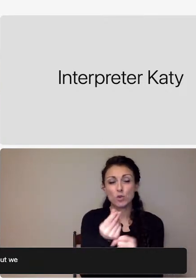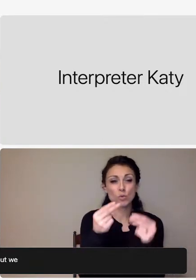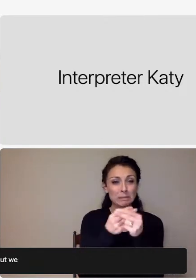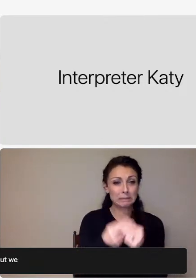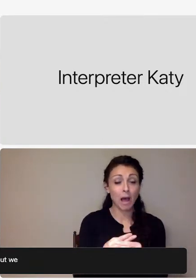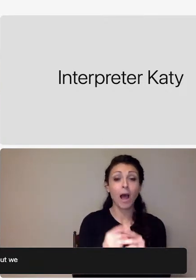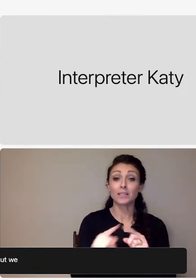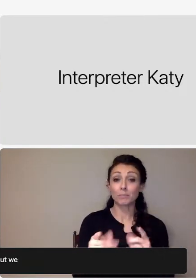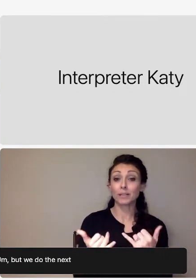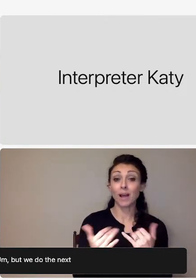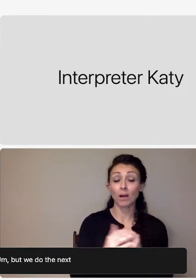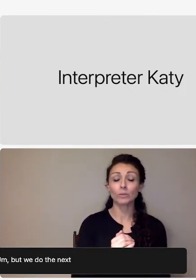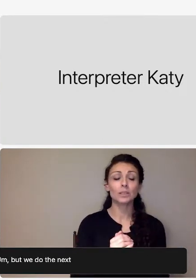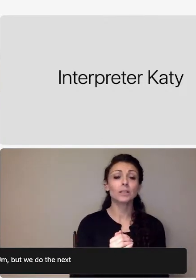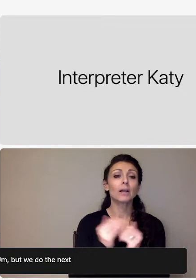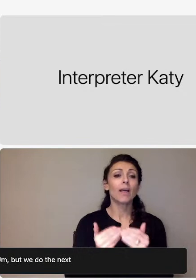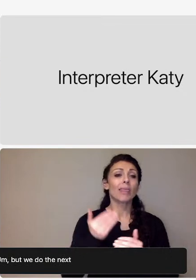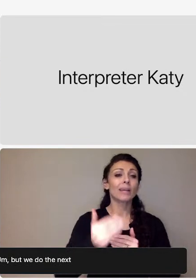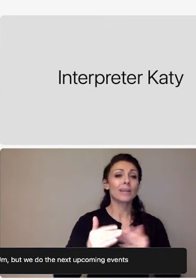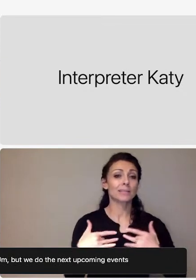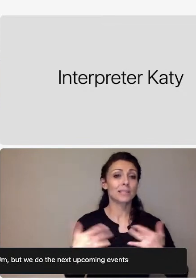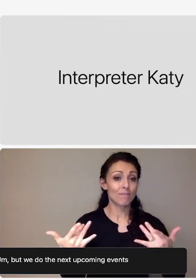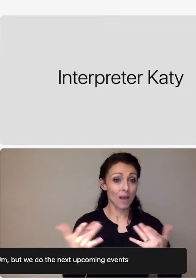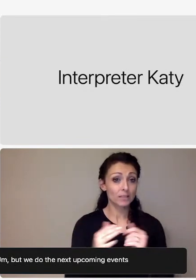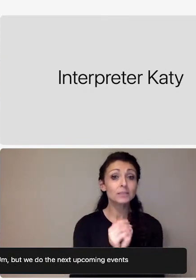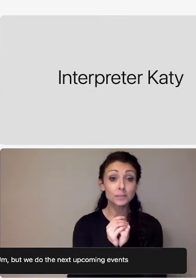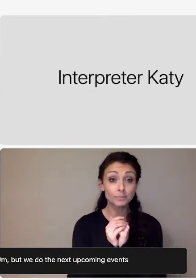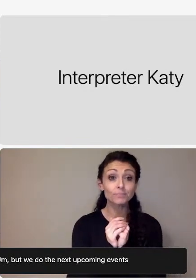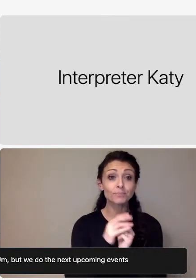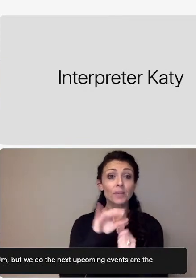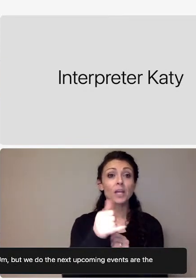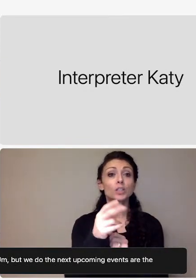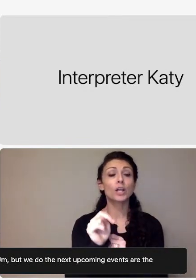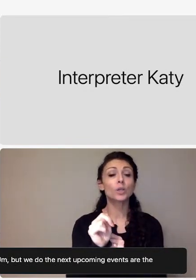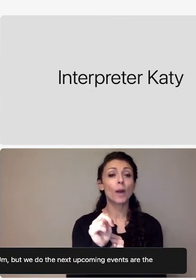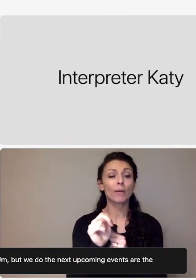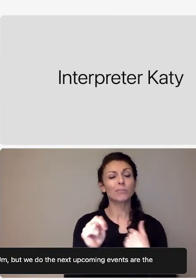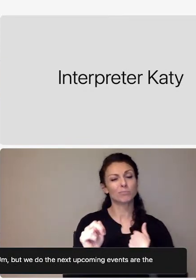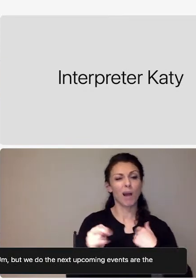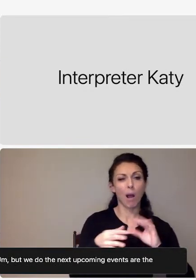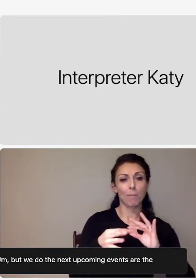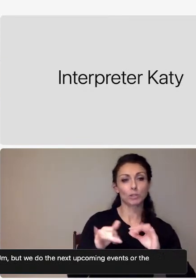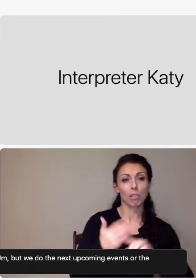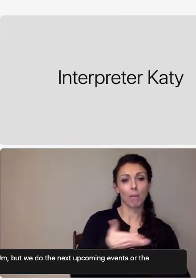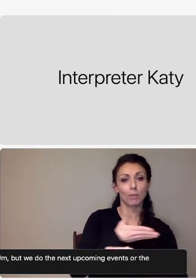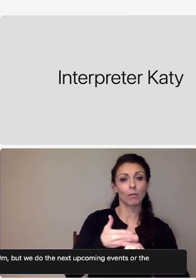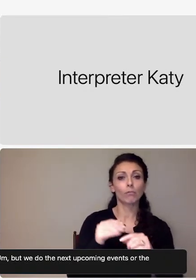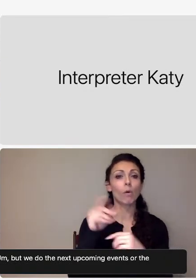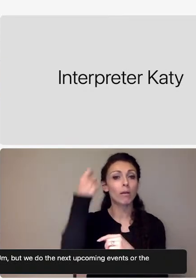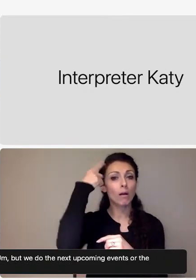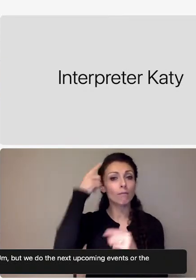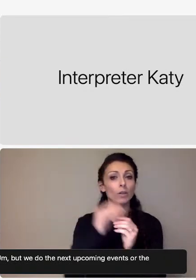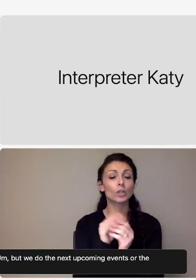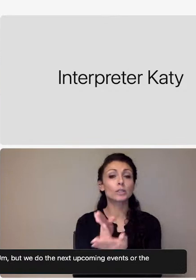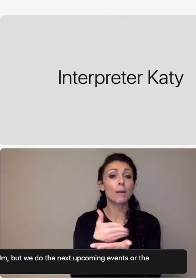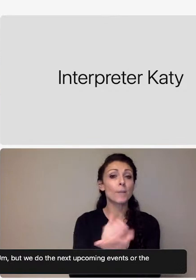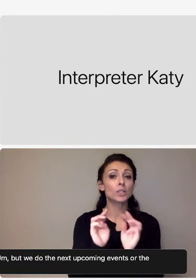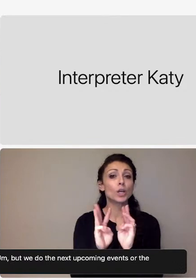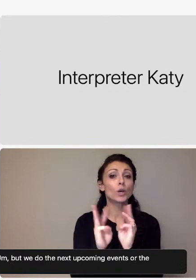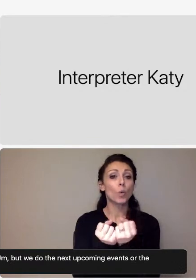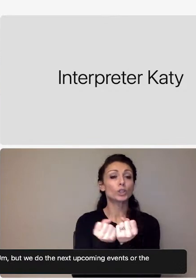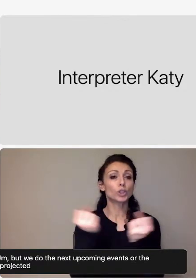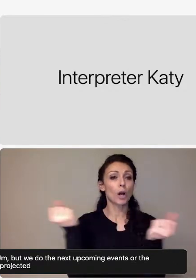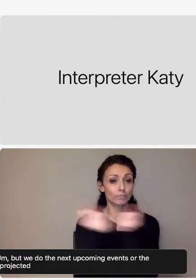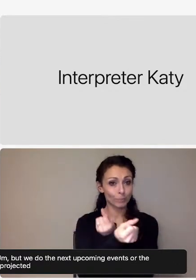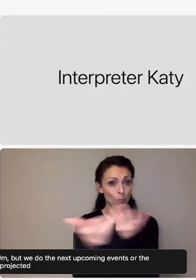next upcoming events are um the january as i mentioned the governor's budget workshop where we will see the projected